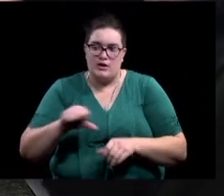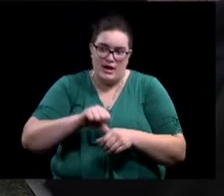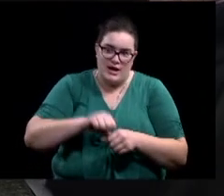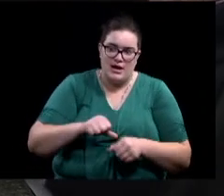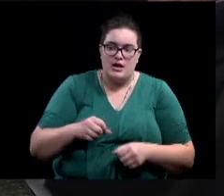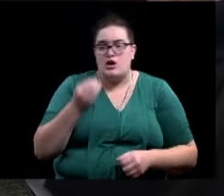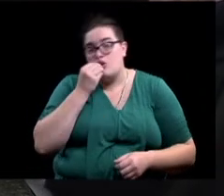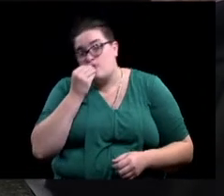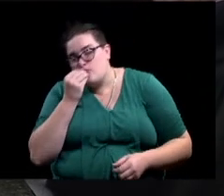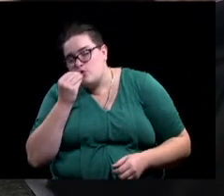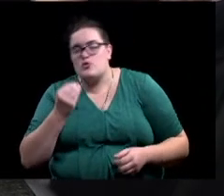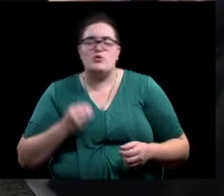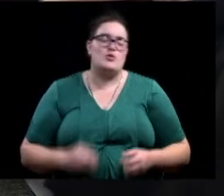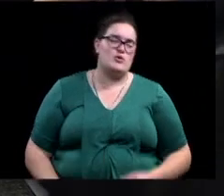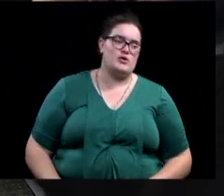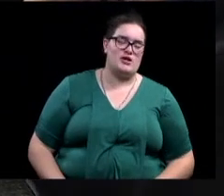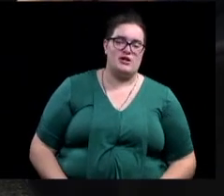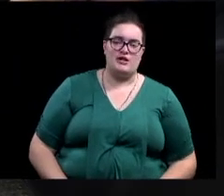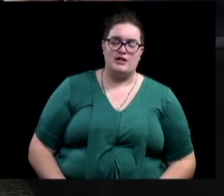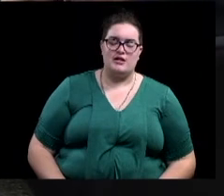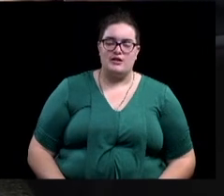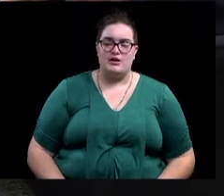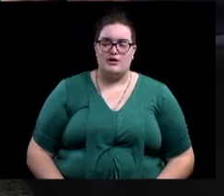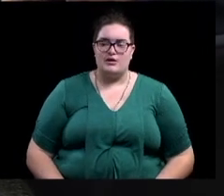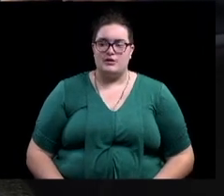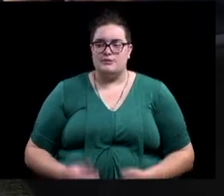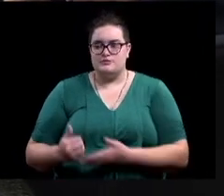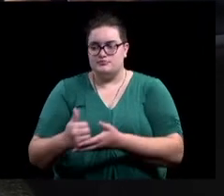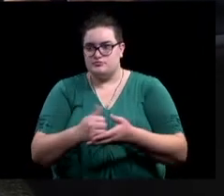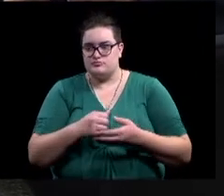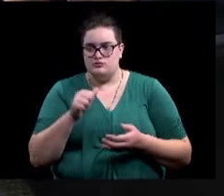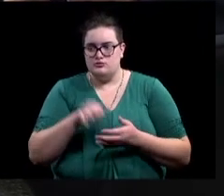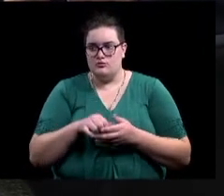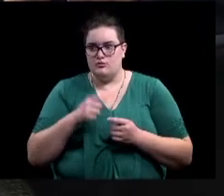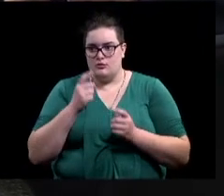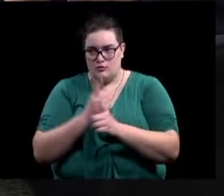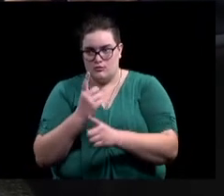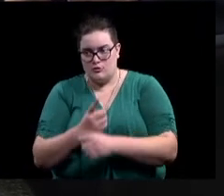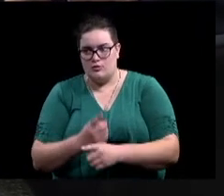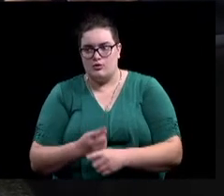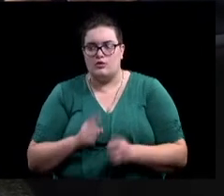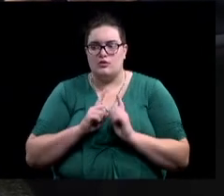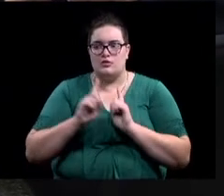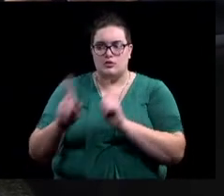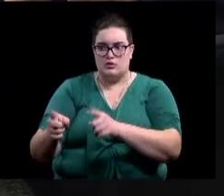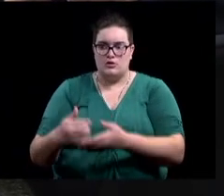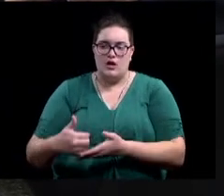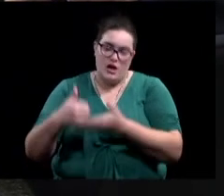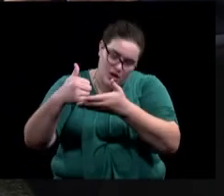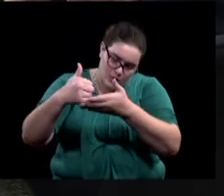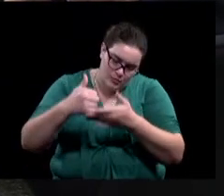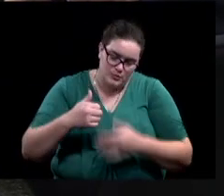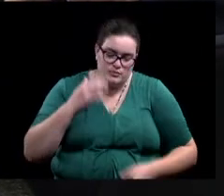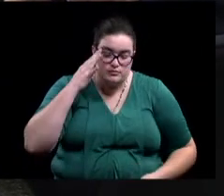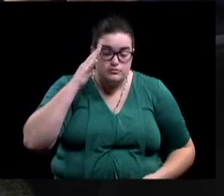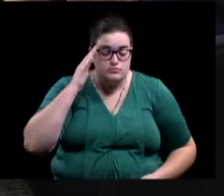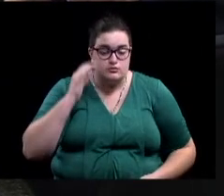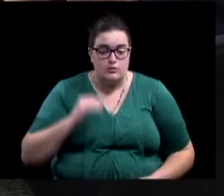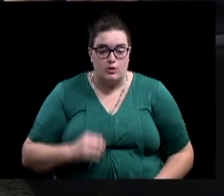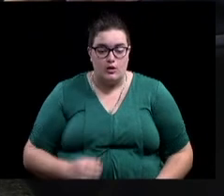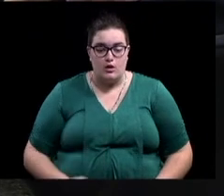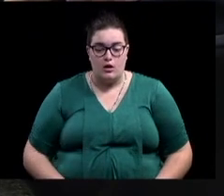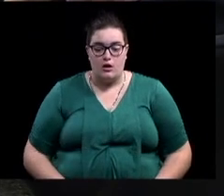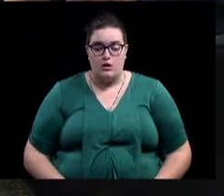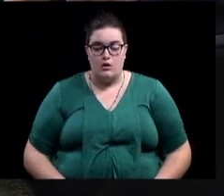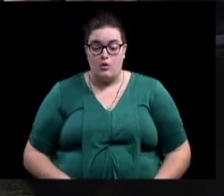regular calls for service in just tremendous ways. But one of the things it has done that pleased me was that it has allowed